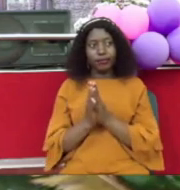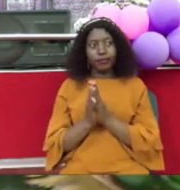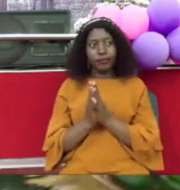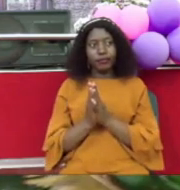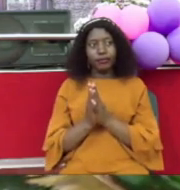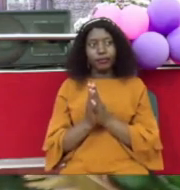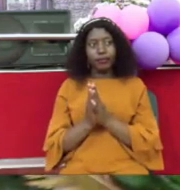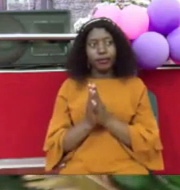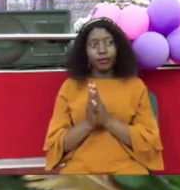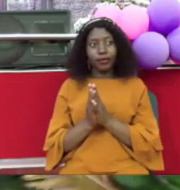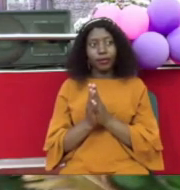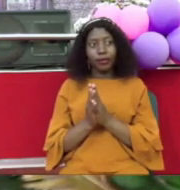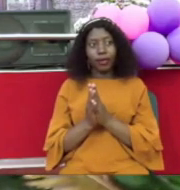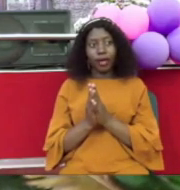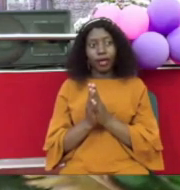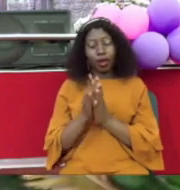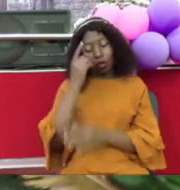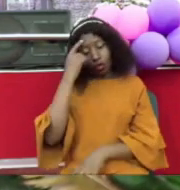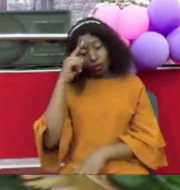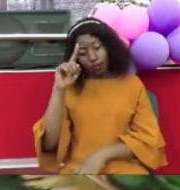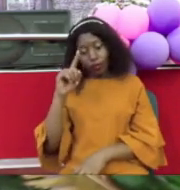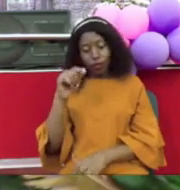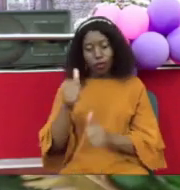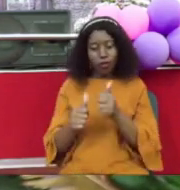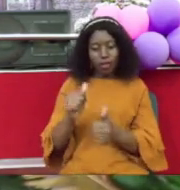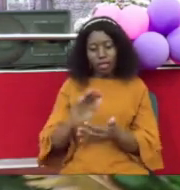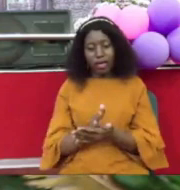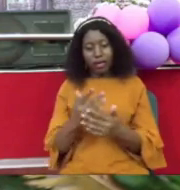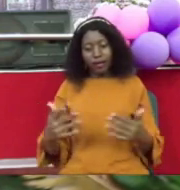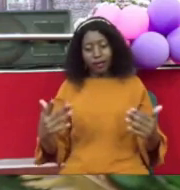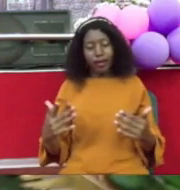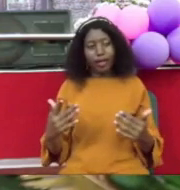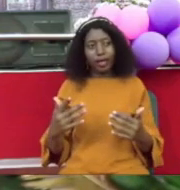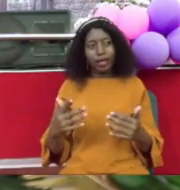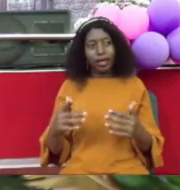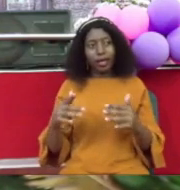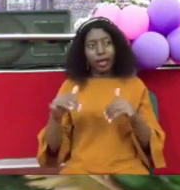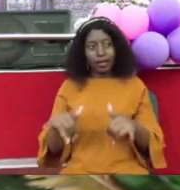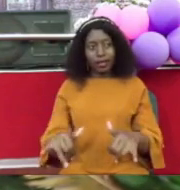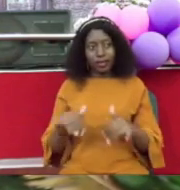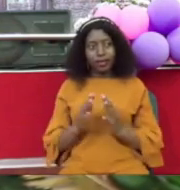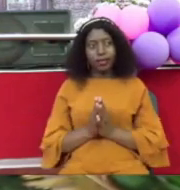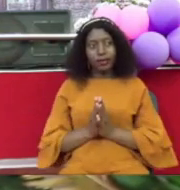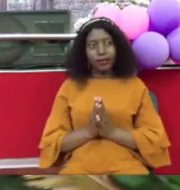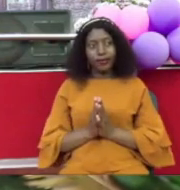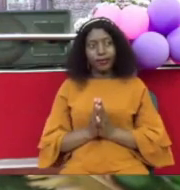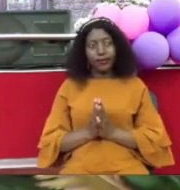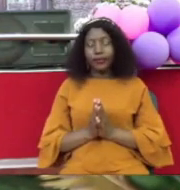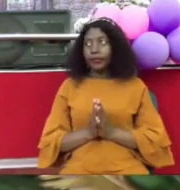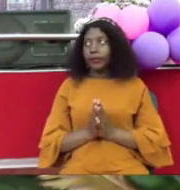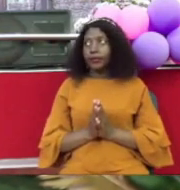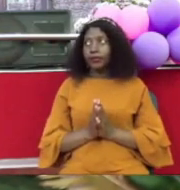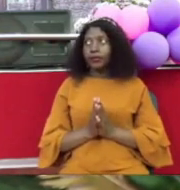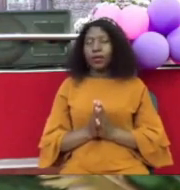Or for which something exists. Ama kwa nini kitu kinaishi ama kipo. So why